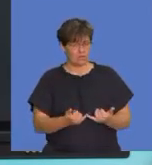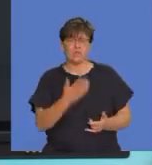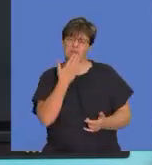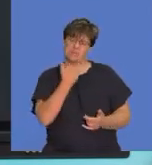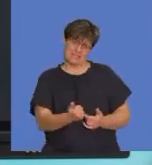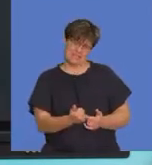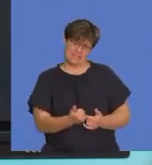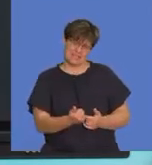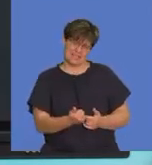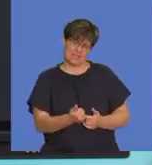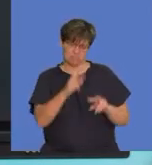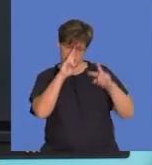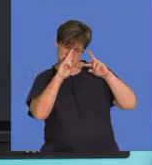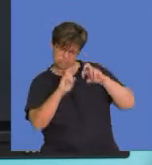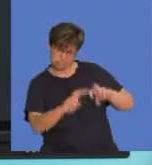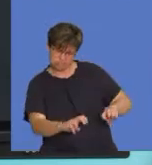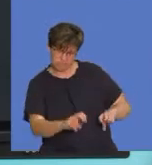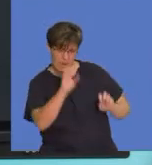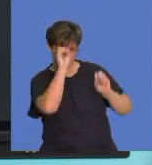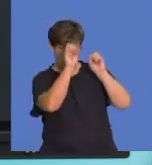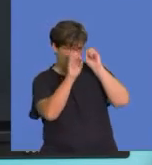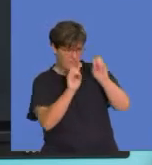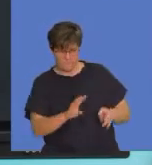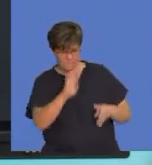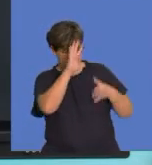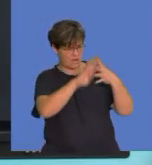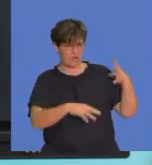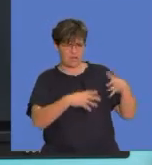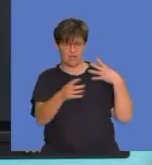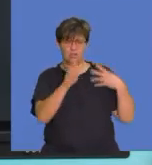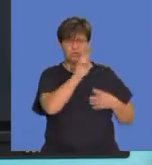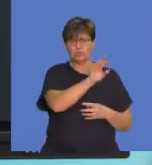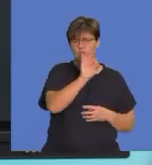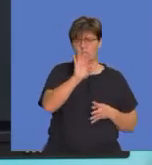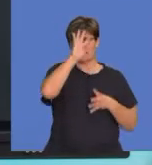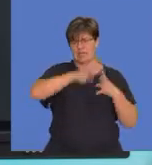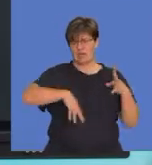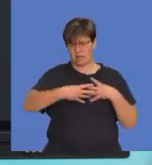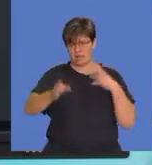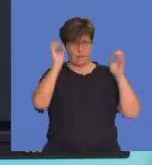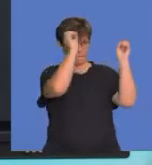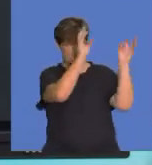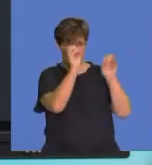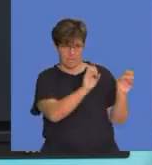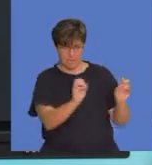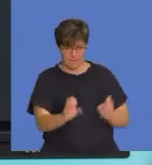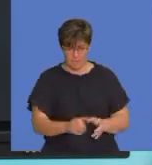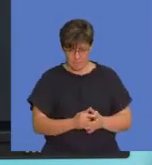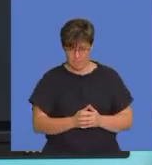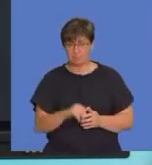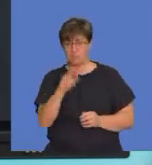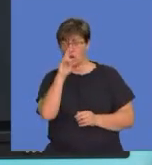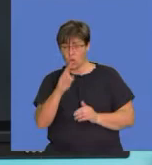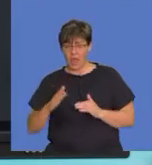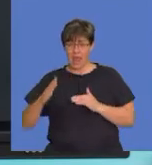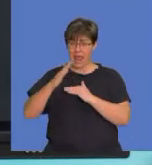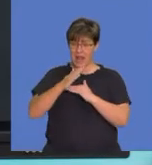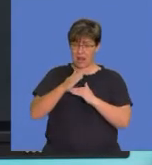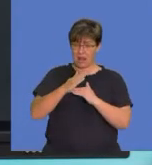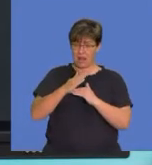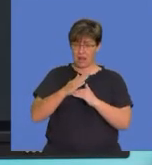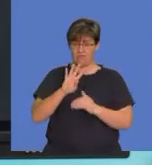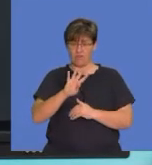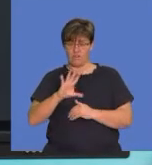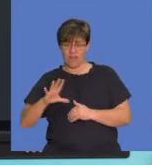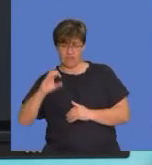go into an ad break, please try to investigate that. Draw 2-3 tables, fill them in, look